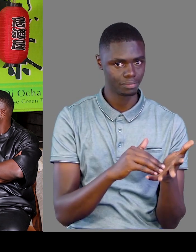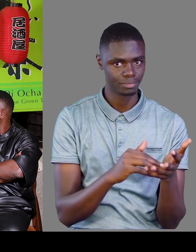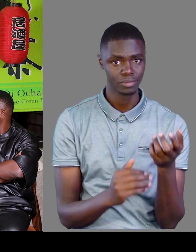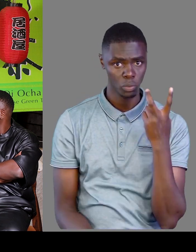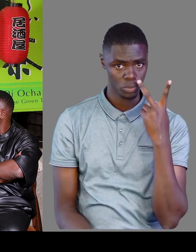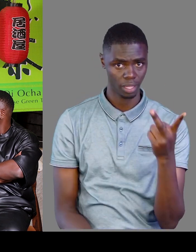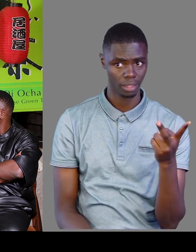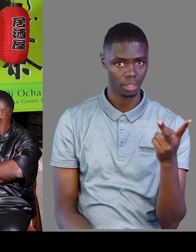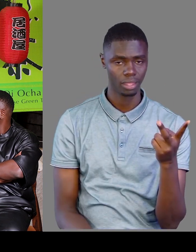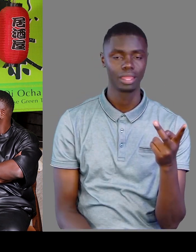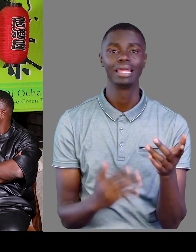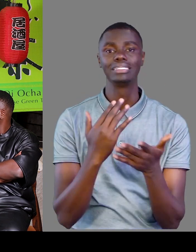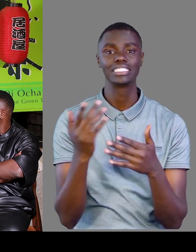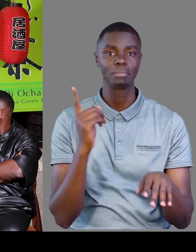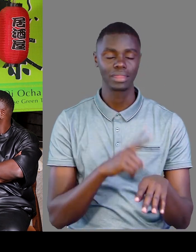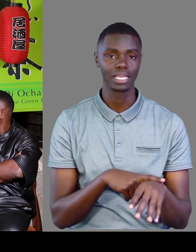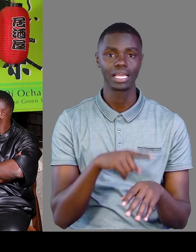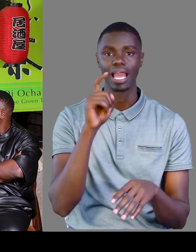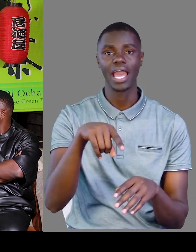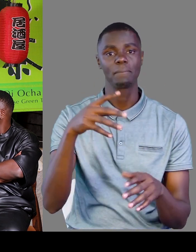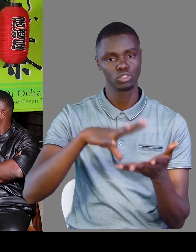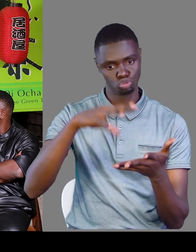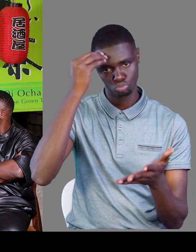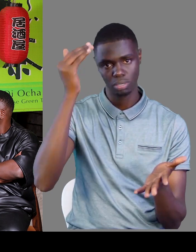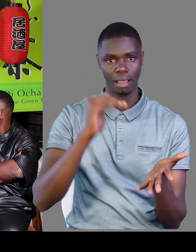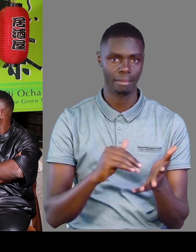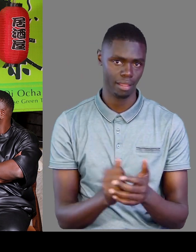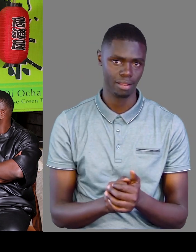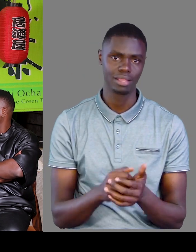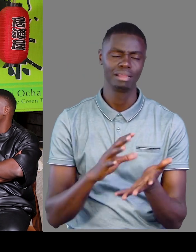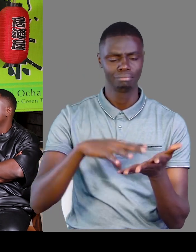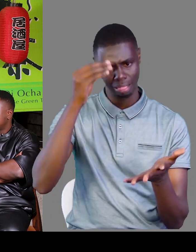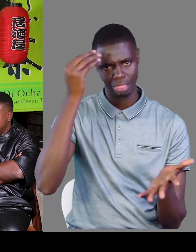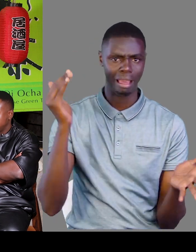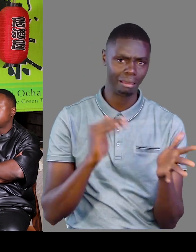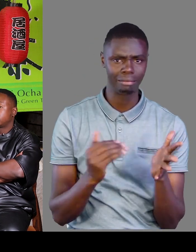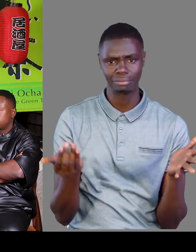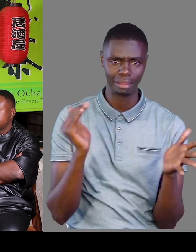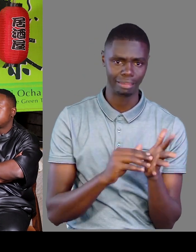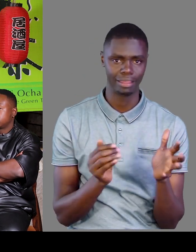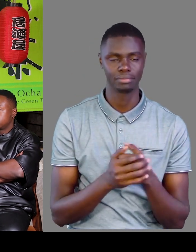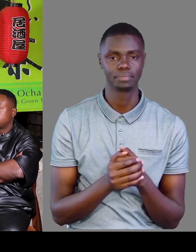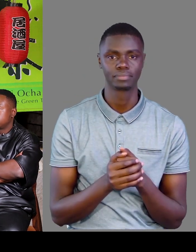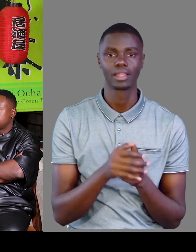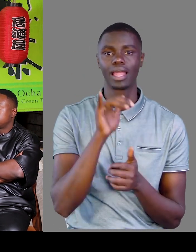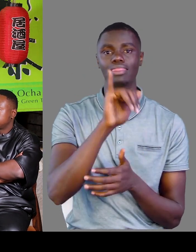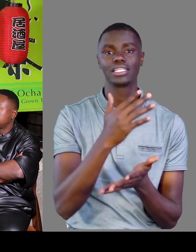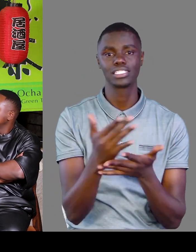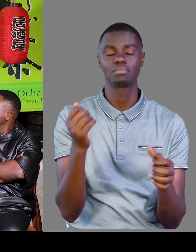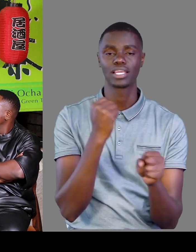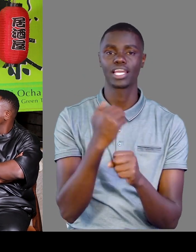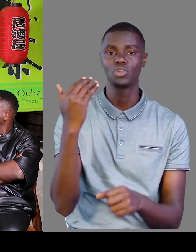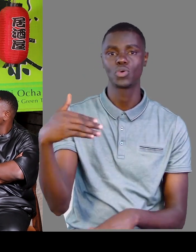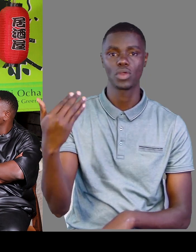again. And then some things I have to relearn again. And that's something I